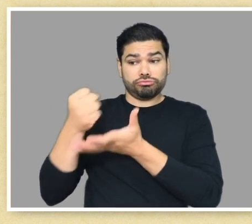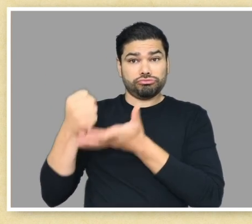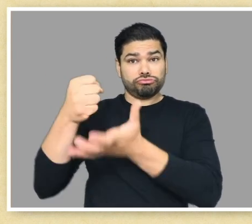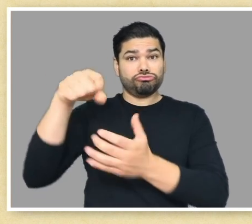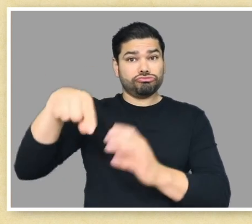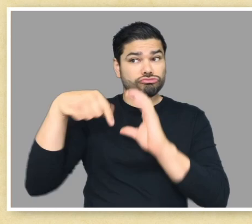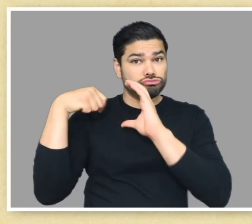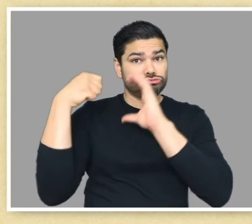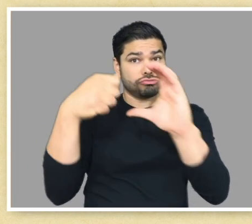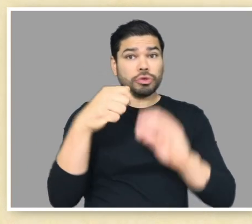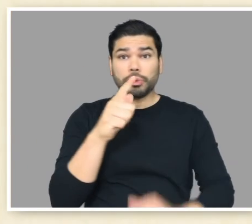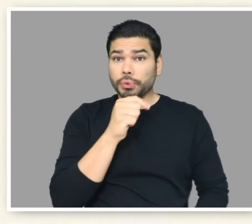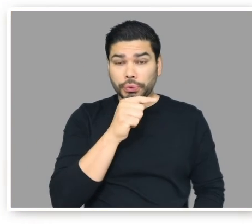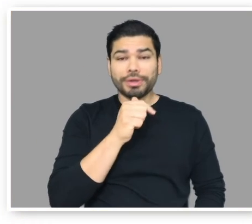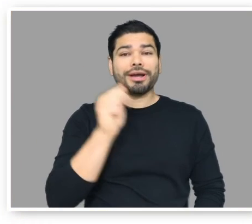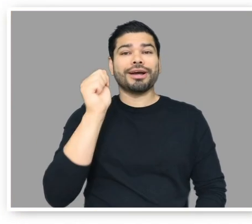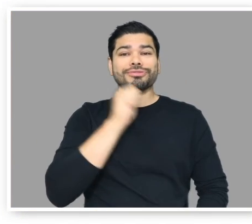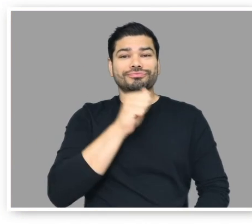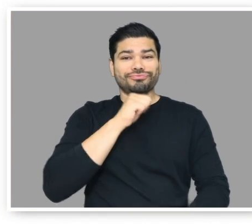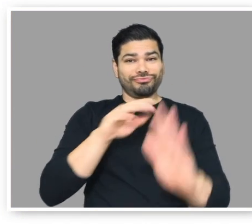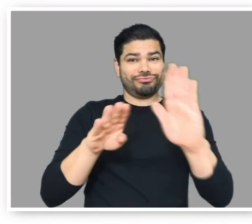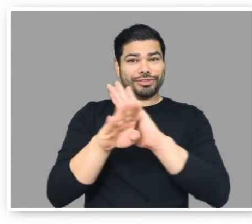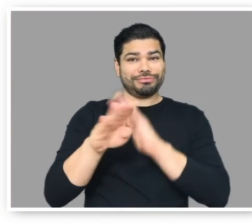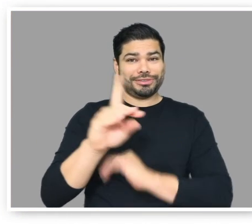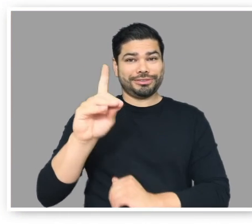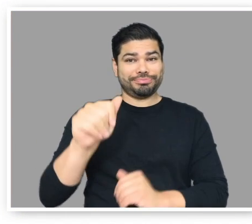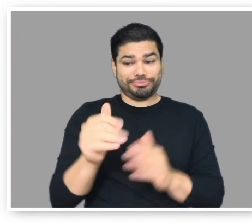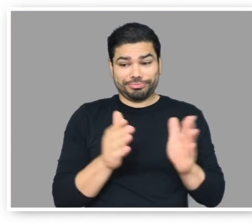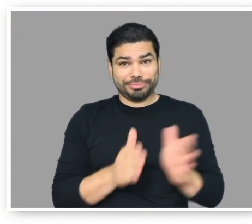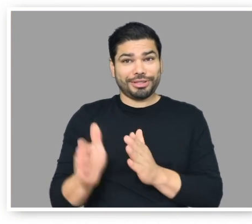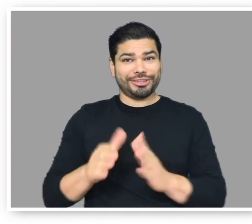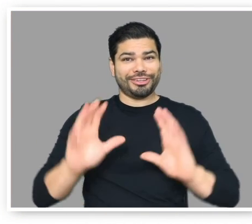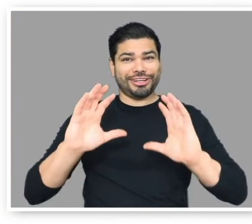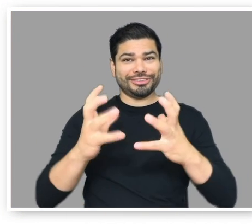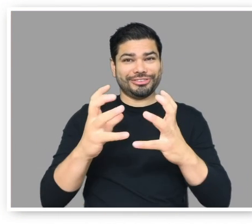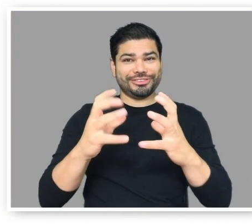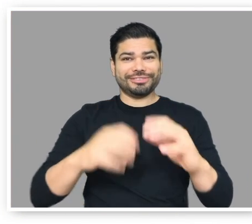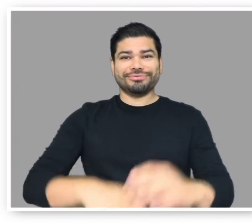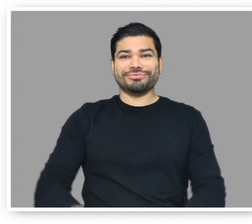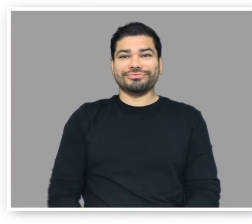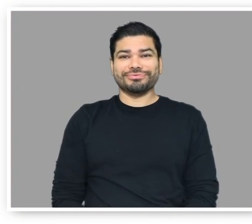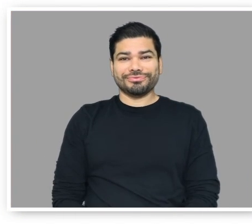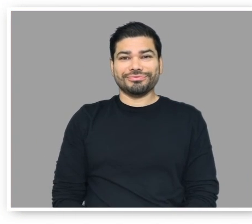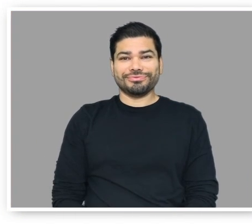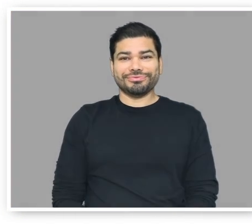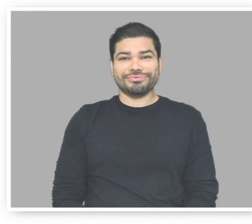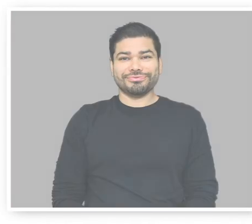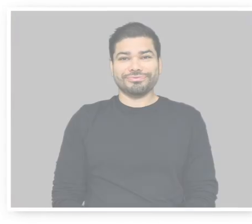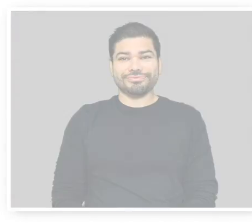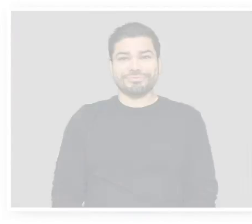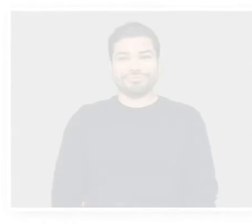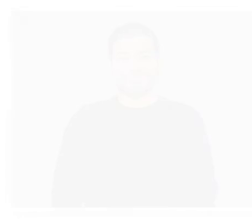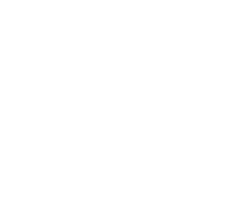800-922-1447. Funding for this video provided by the Arizona Developmental Disabilities Planning Council.